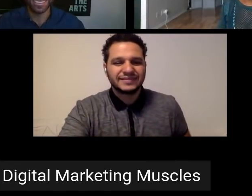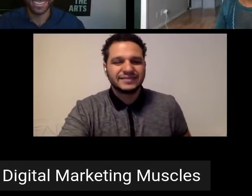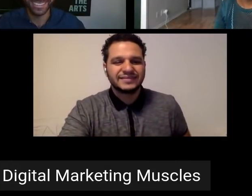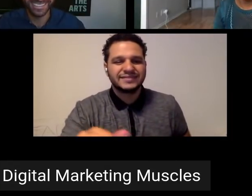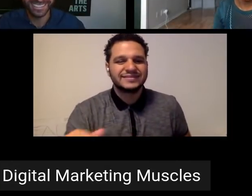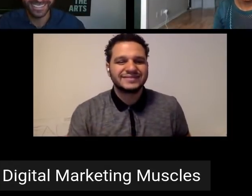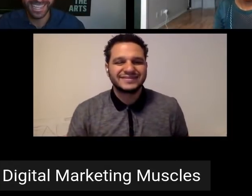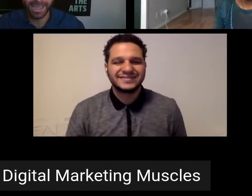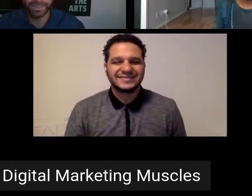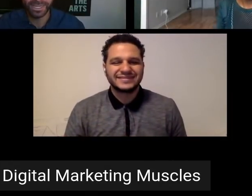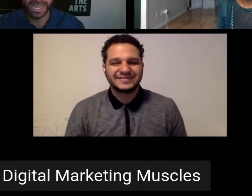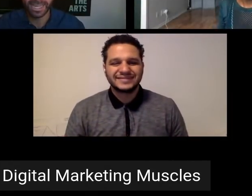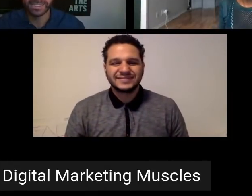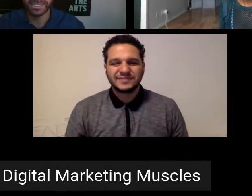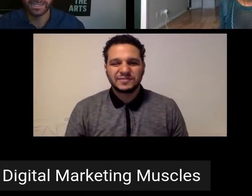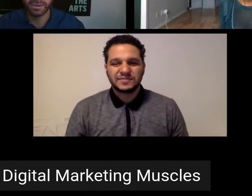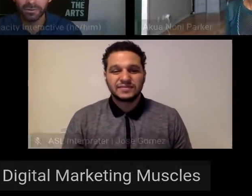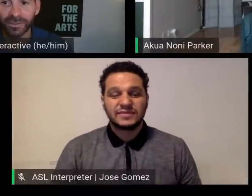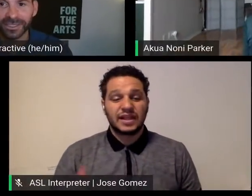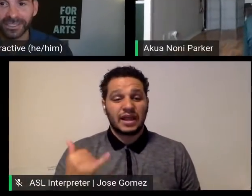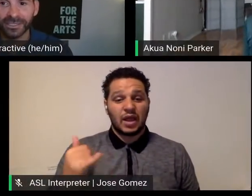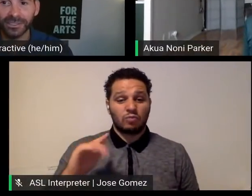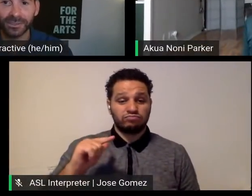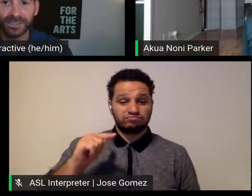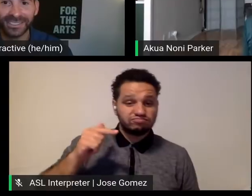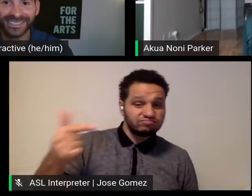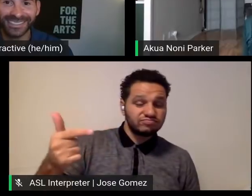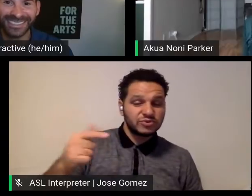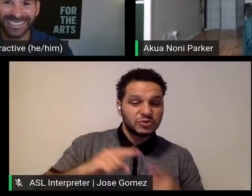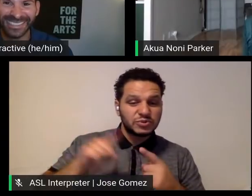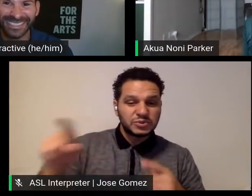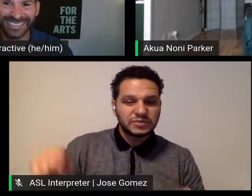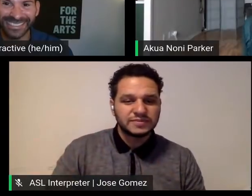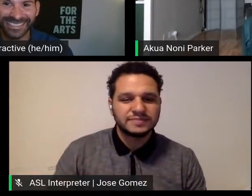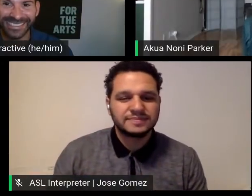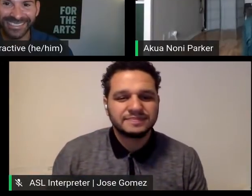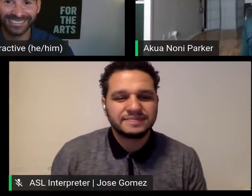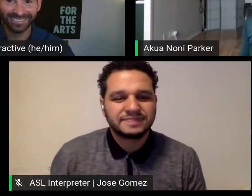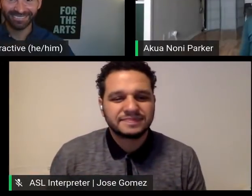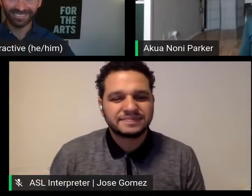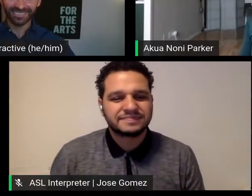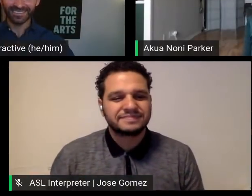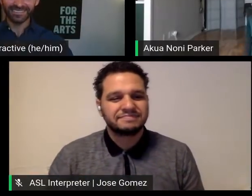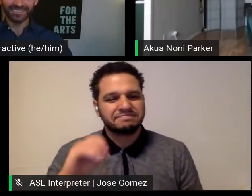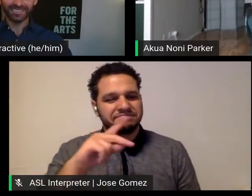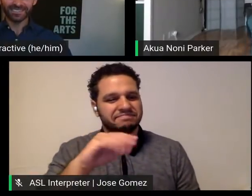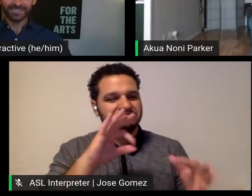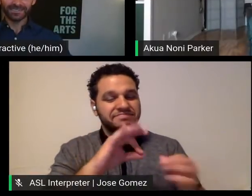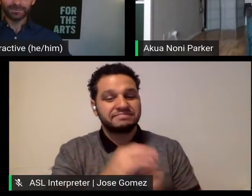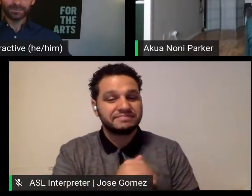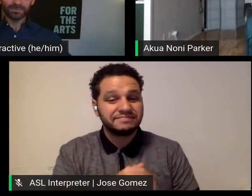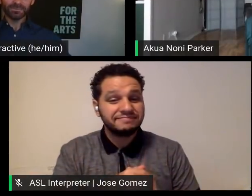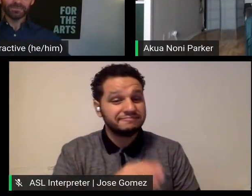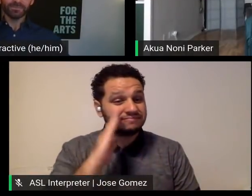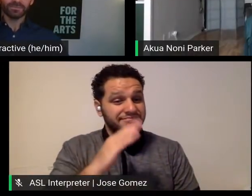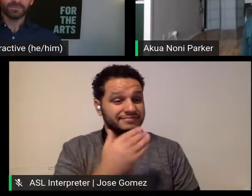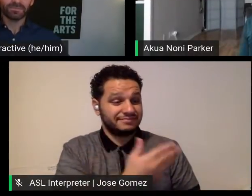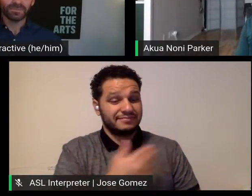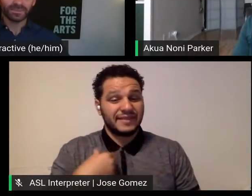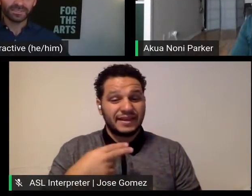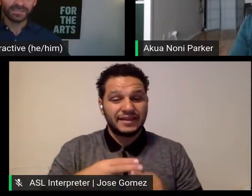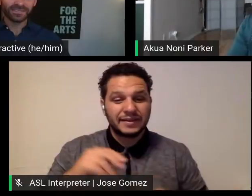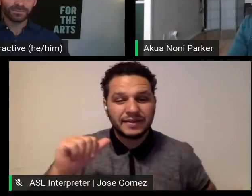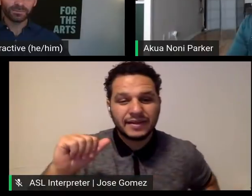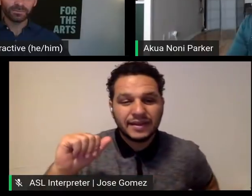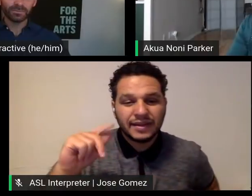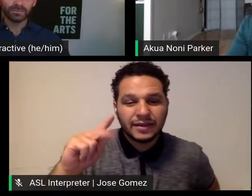I'm so excited. Yeah, I'm going to hand it over to you. Okay, perfect. So like Eric said, my name is